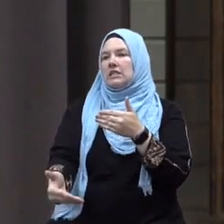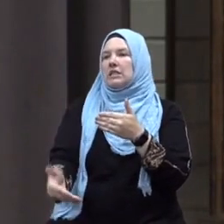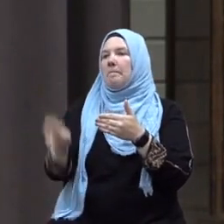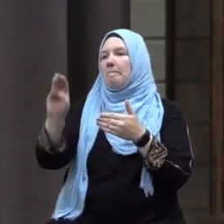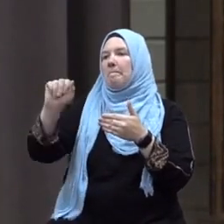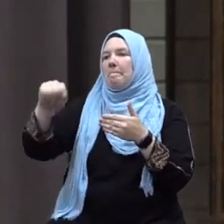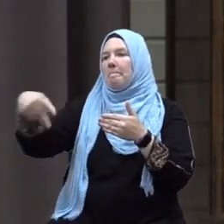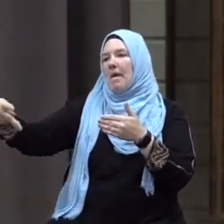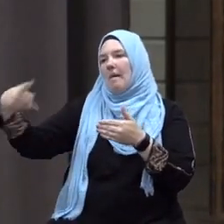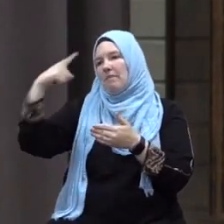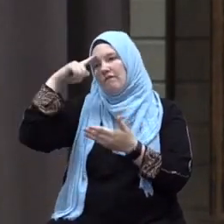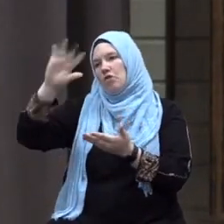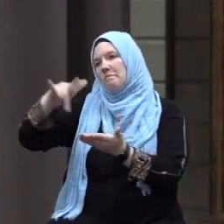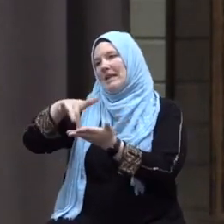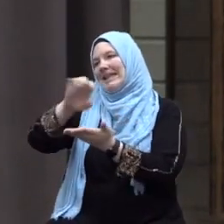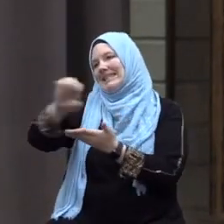East.